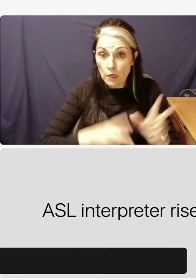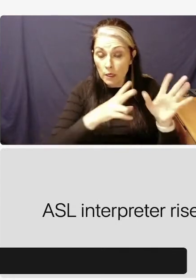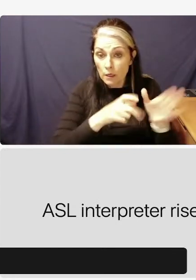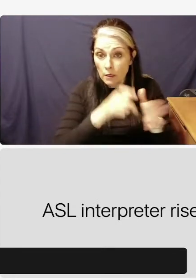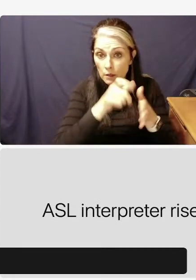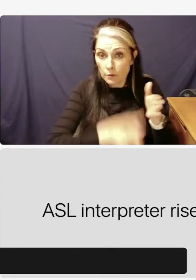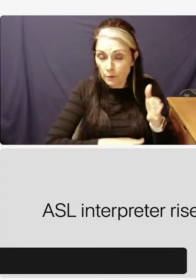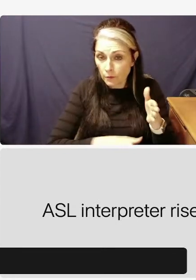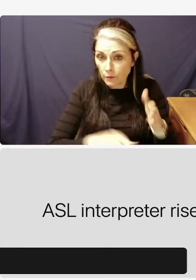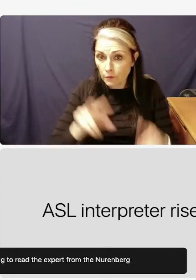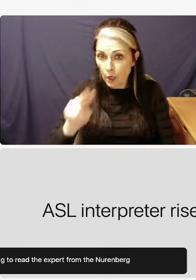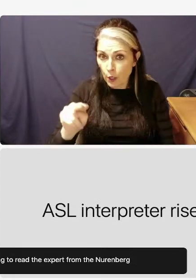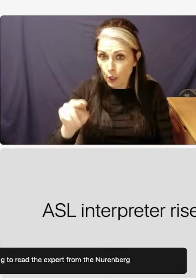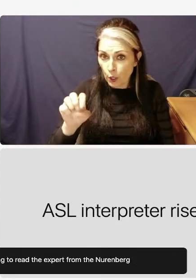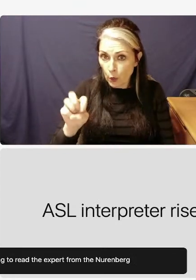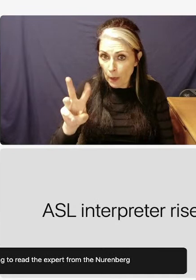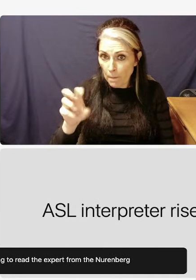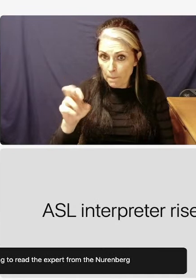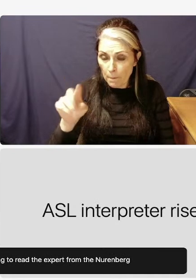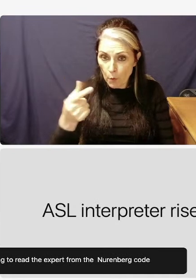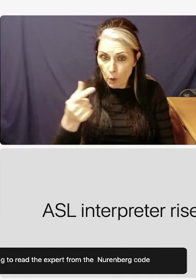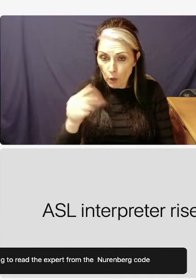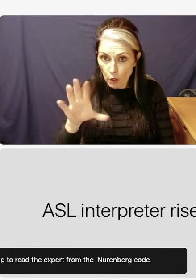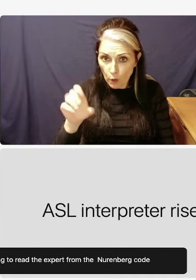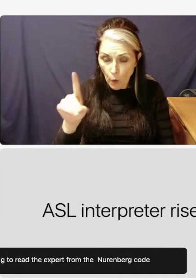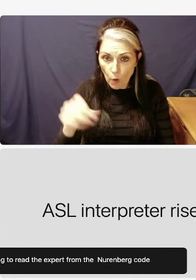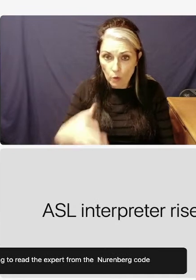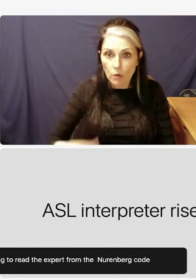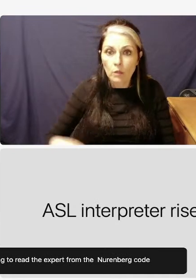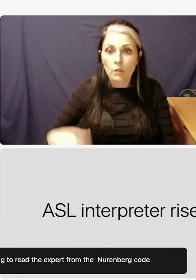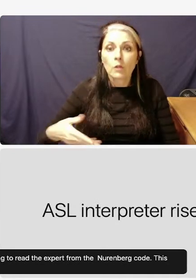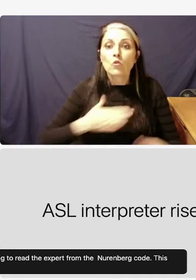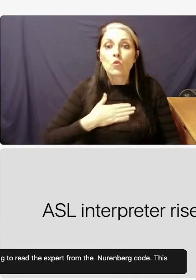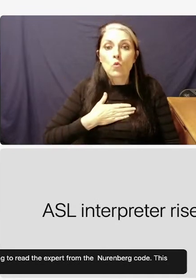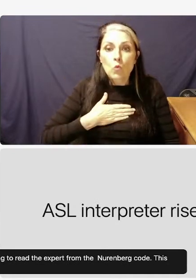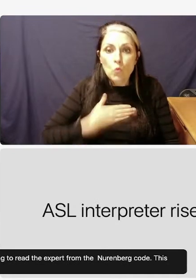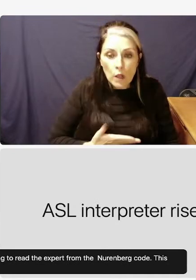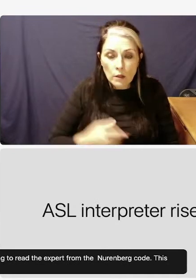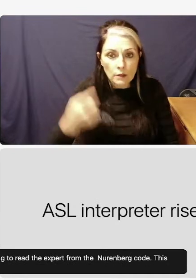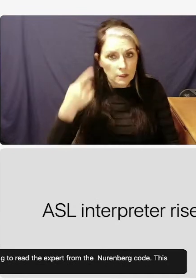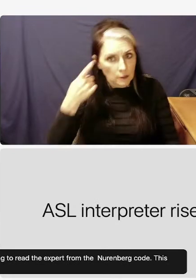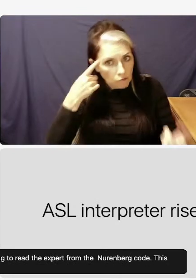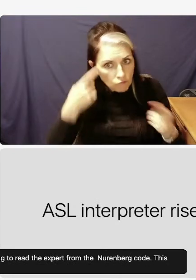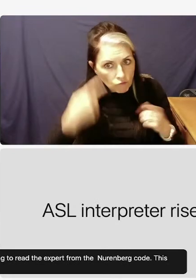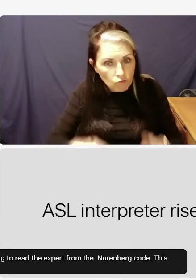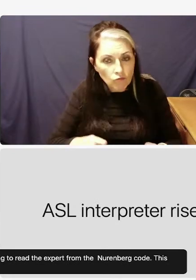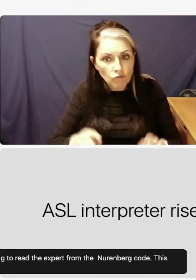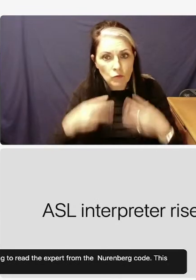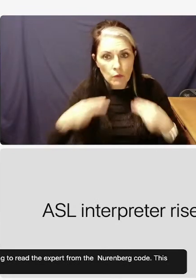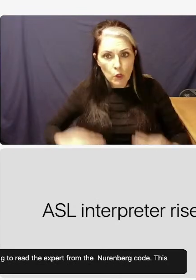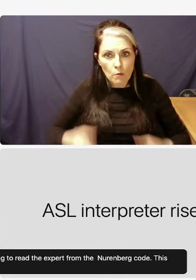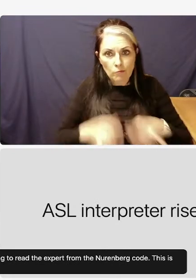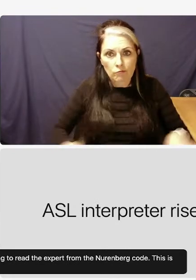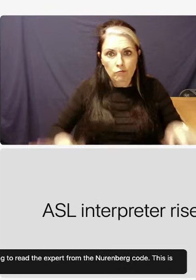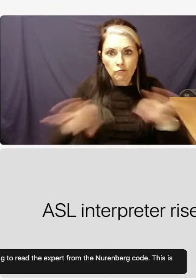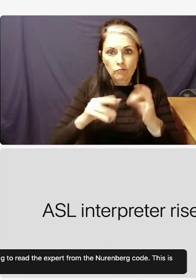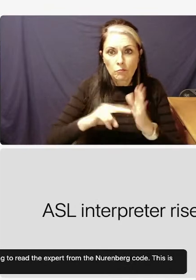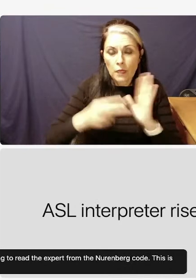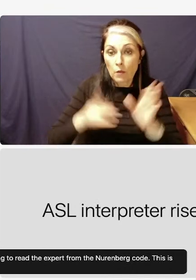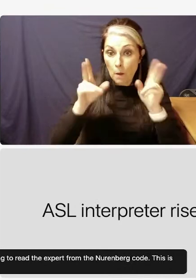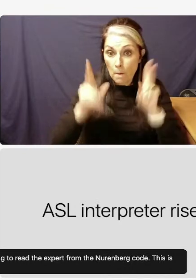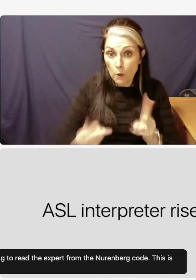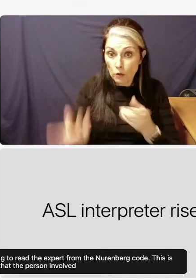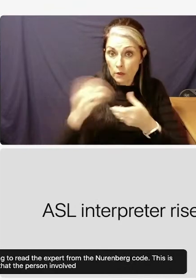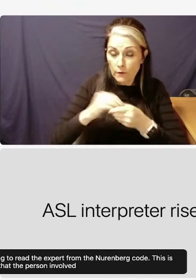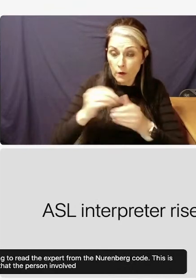nuremberg code it says the voluntary consent of the human subject is absolutely essential this means that the person involved should have